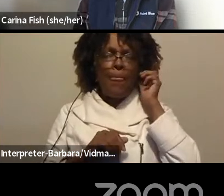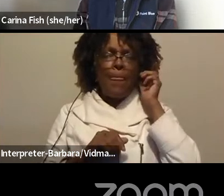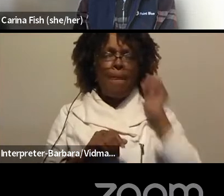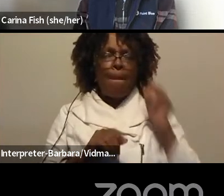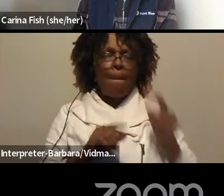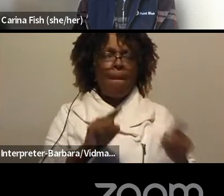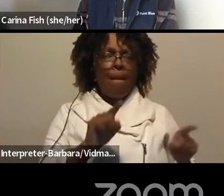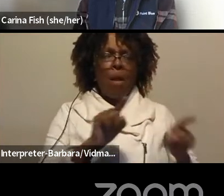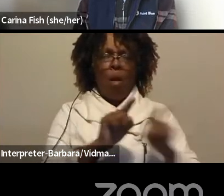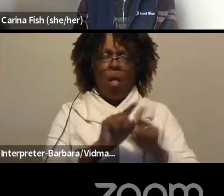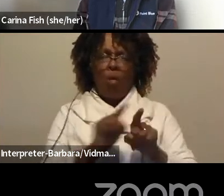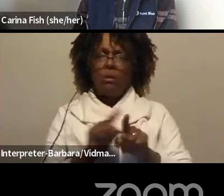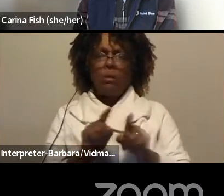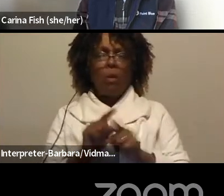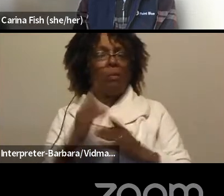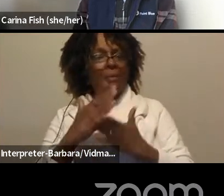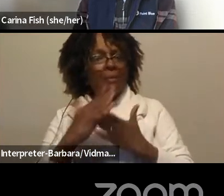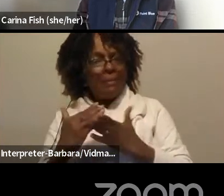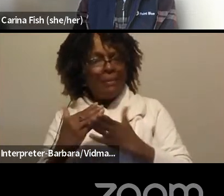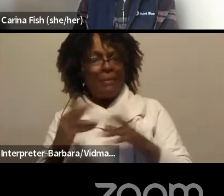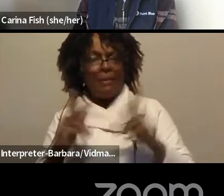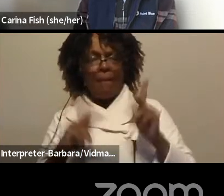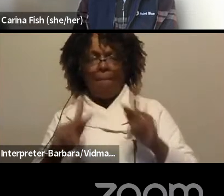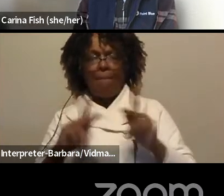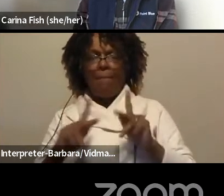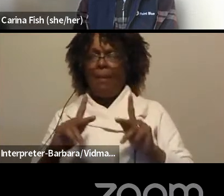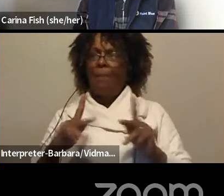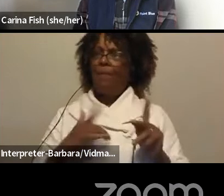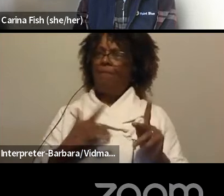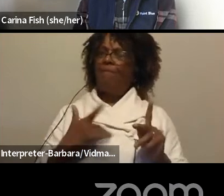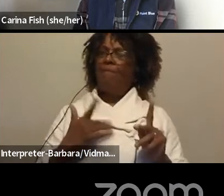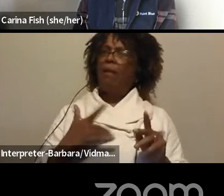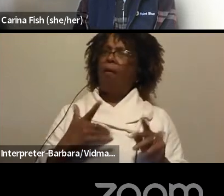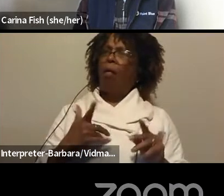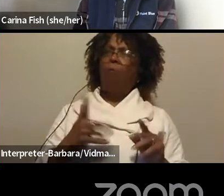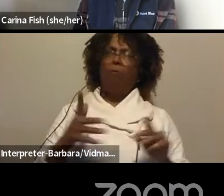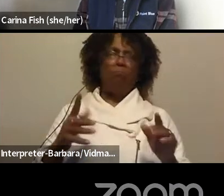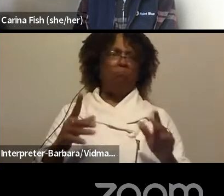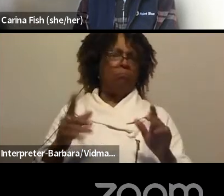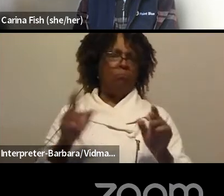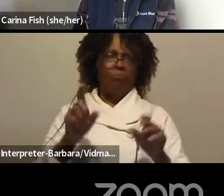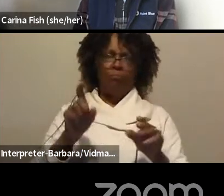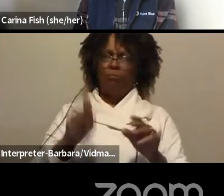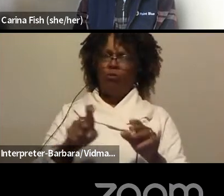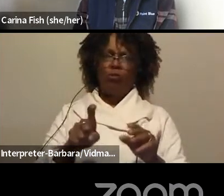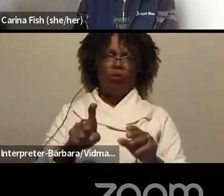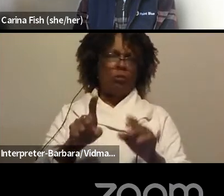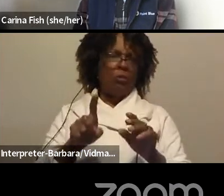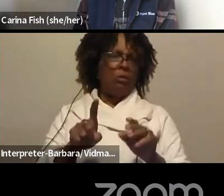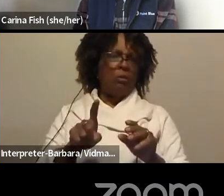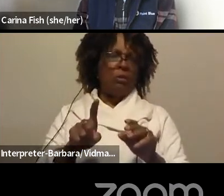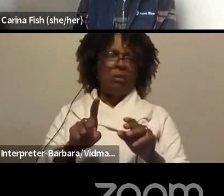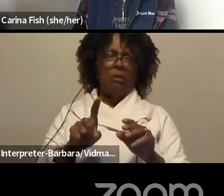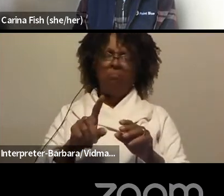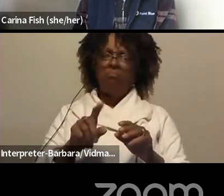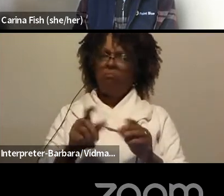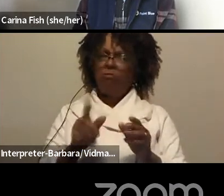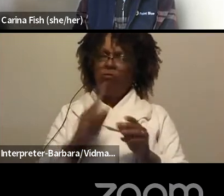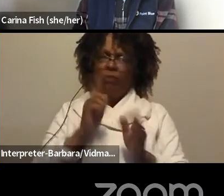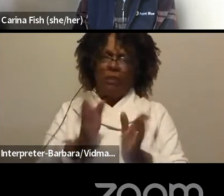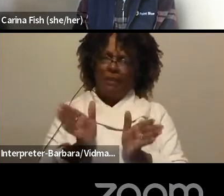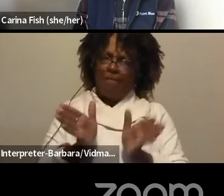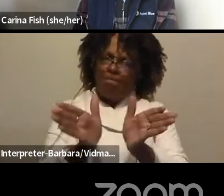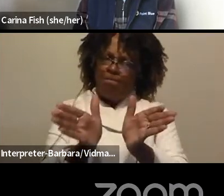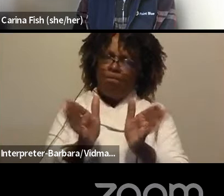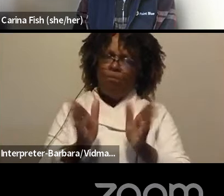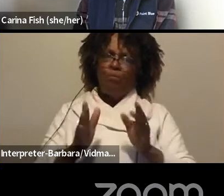certain people who think of diversity efforts on the surface level, and it's for them, and